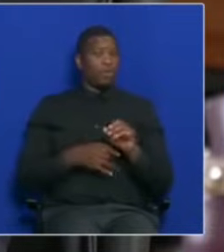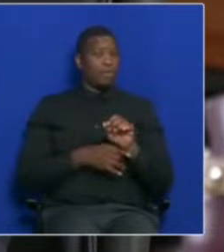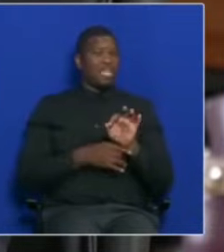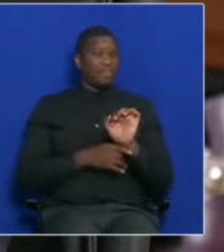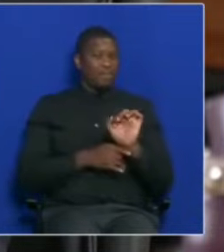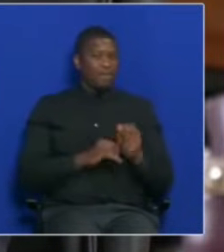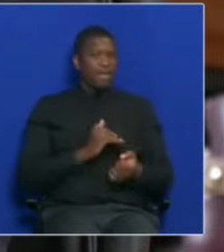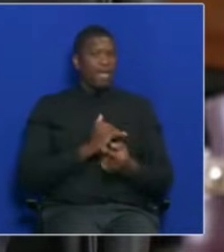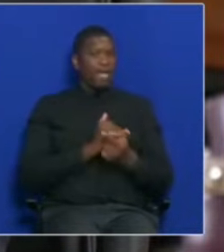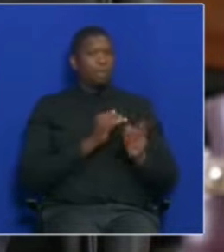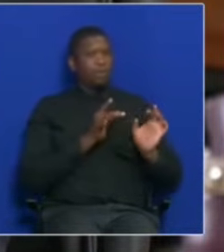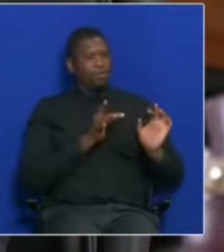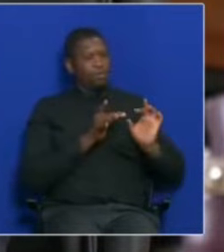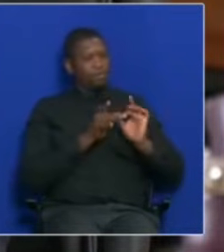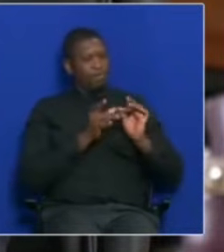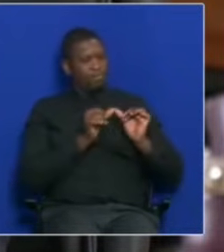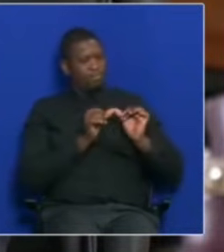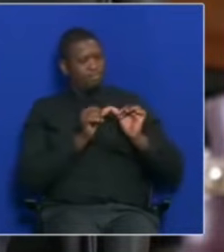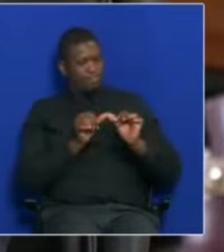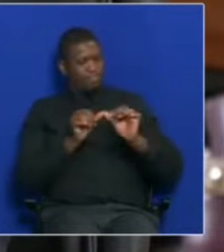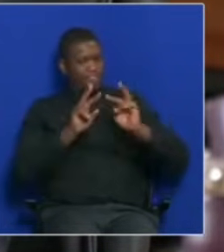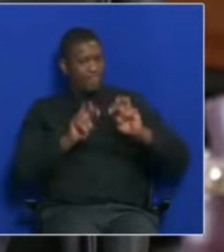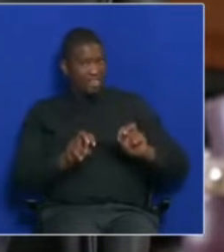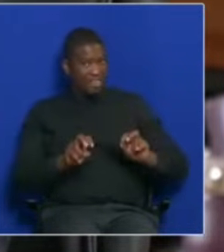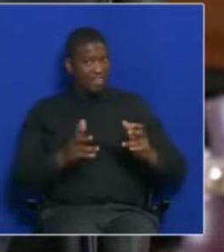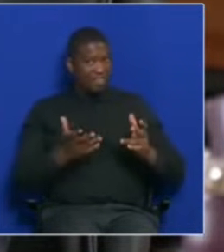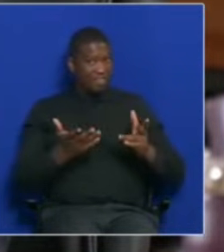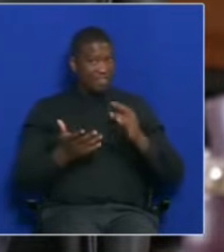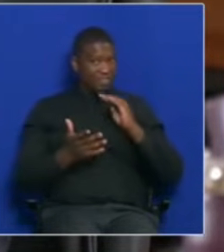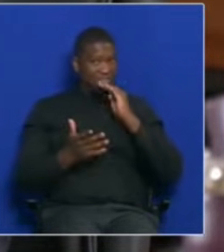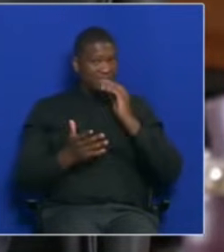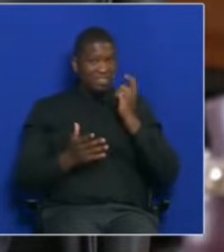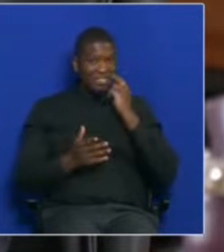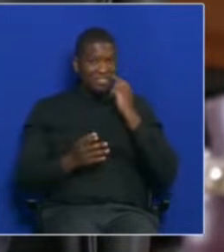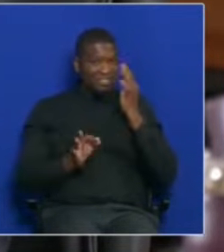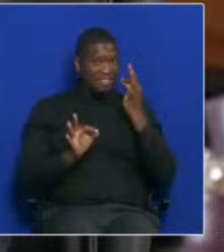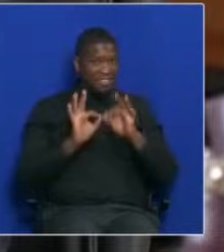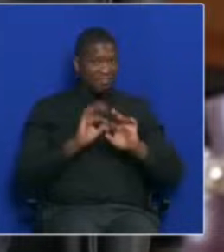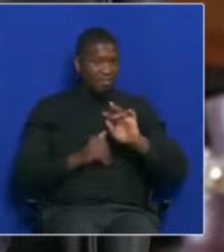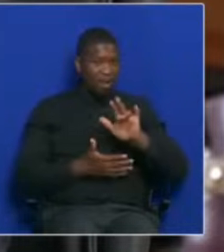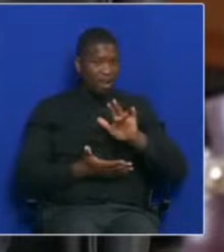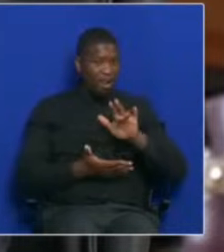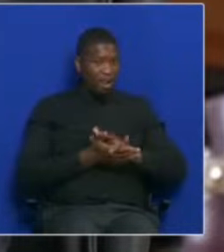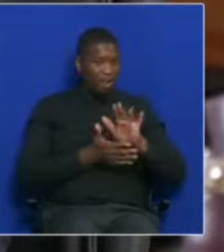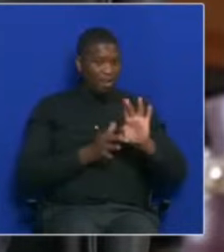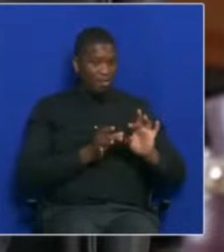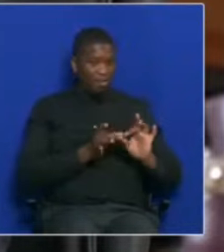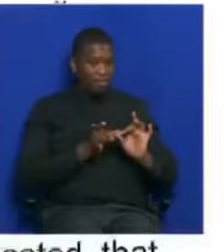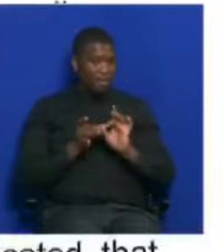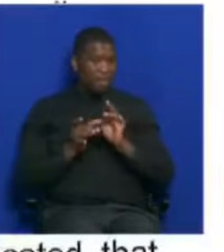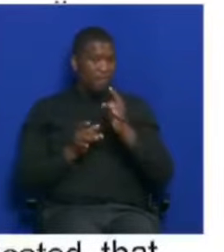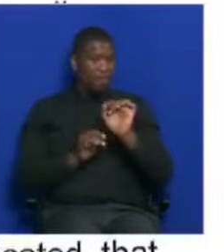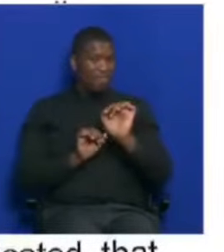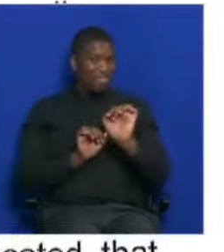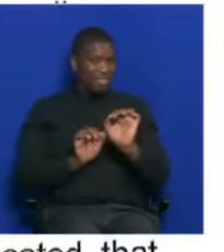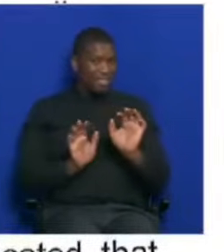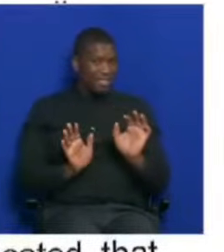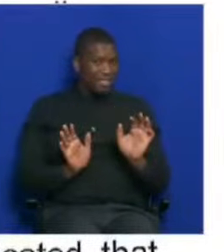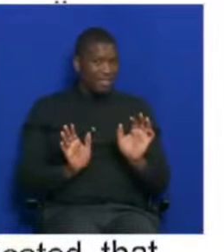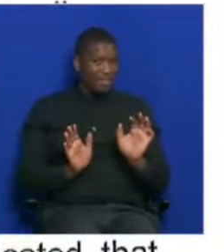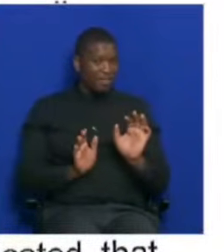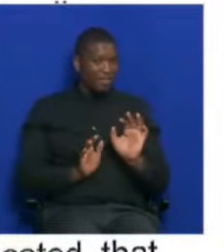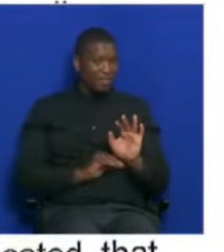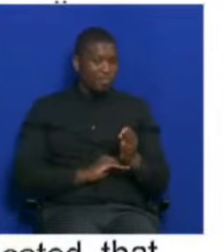ongoing investigation, wouldn't it be simply an authorization in terms of that existing